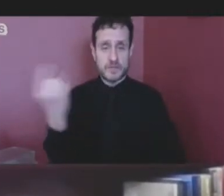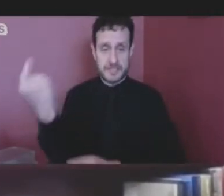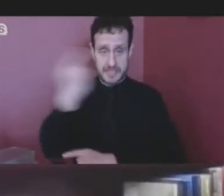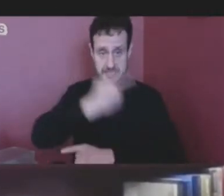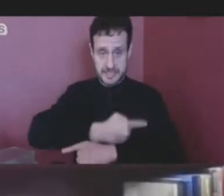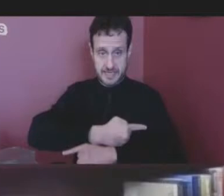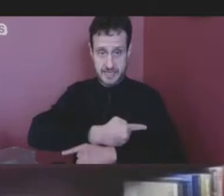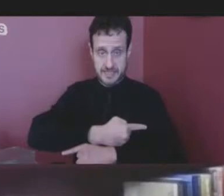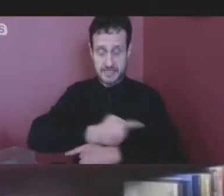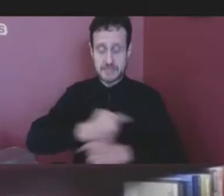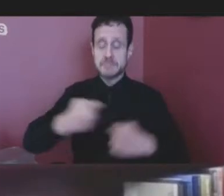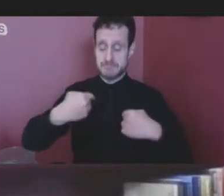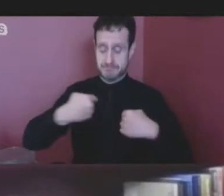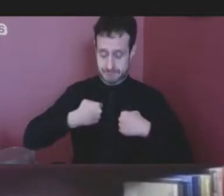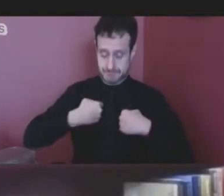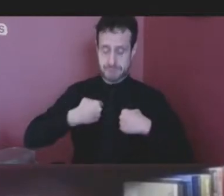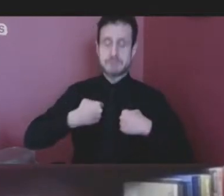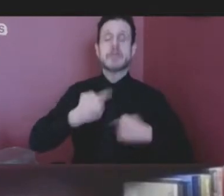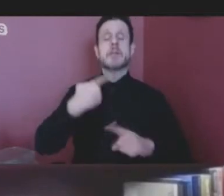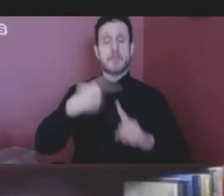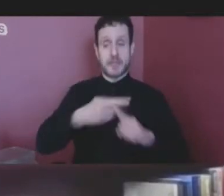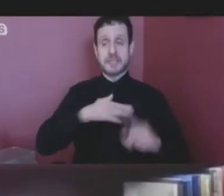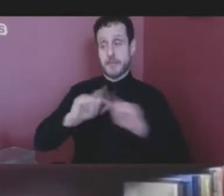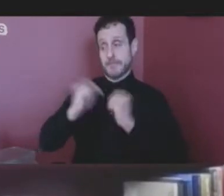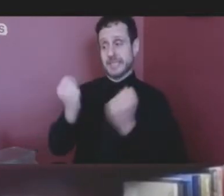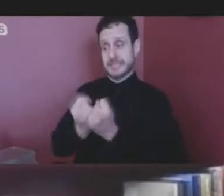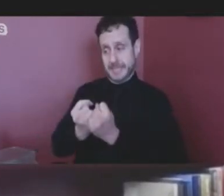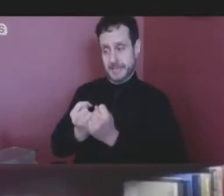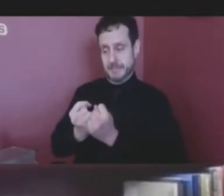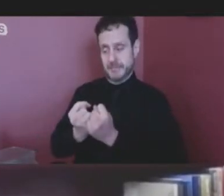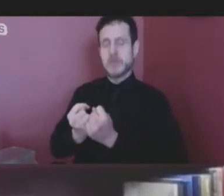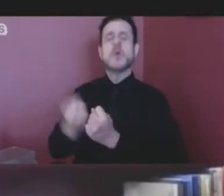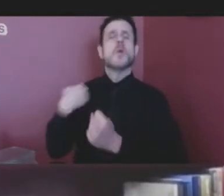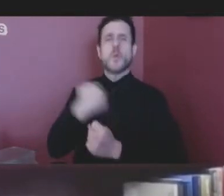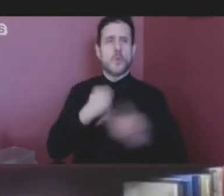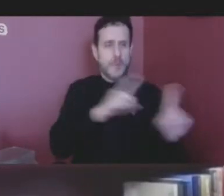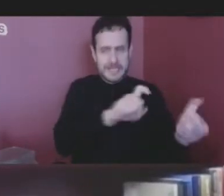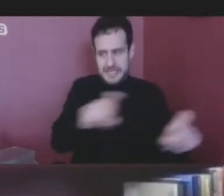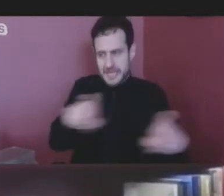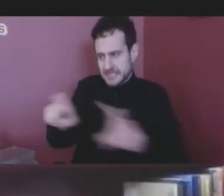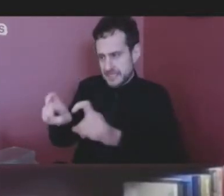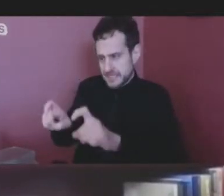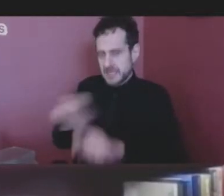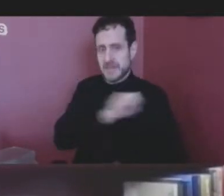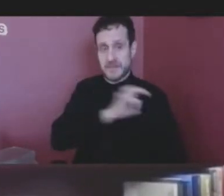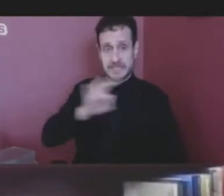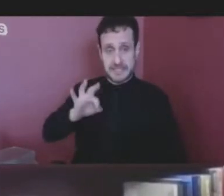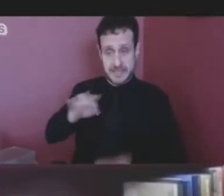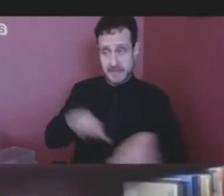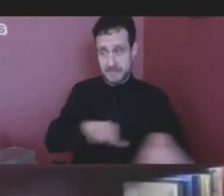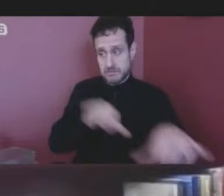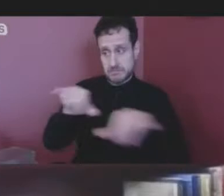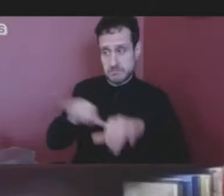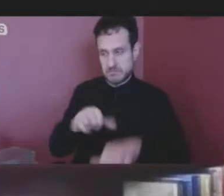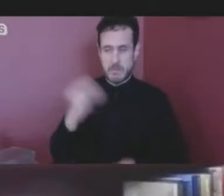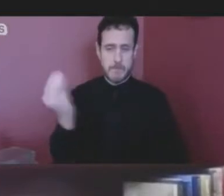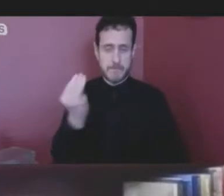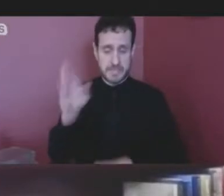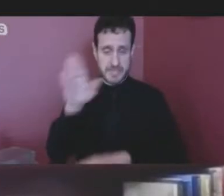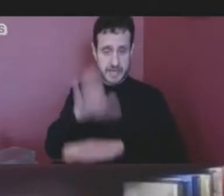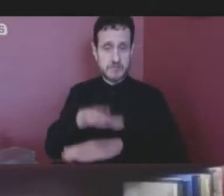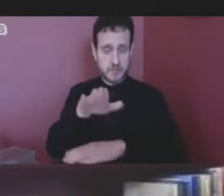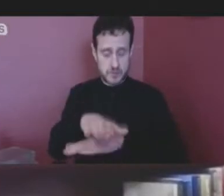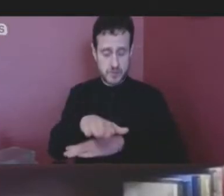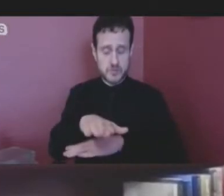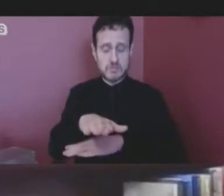governor's office tested negative in an office-wide check Monday afternoon. I spoke with the staffer